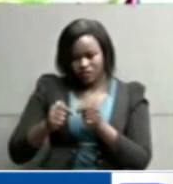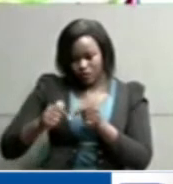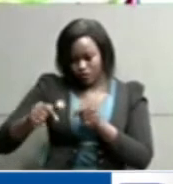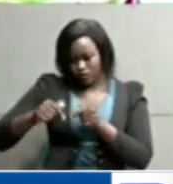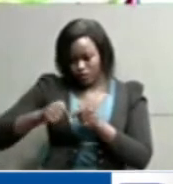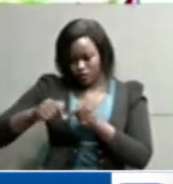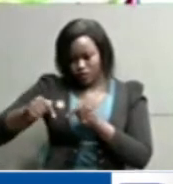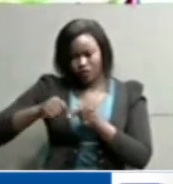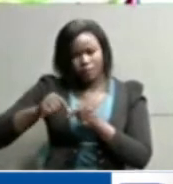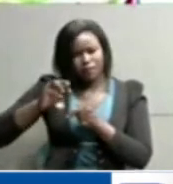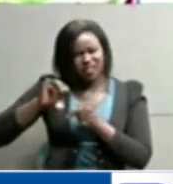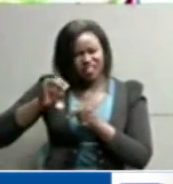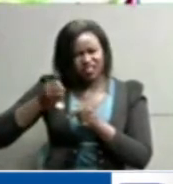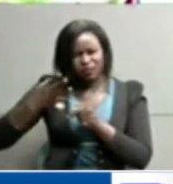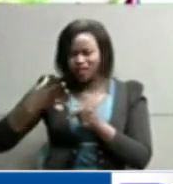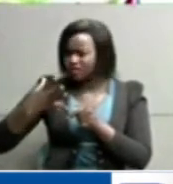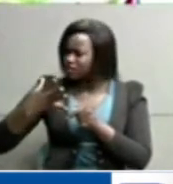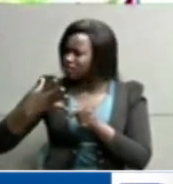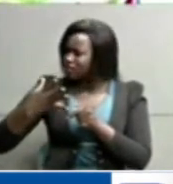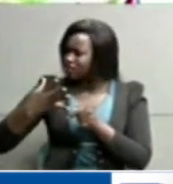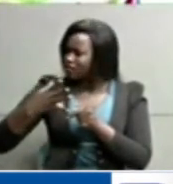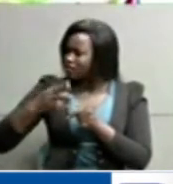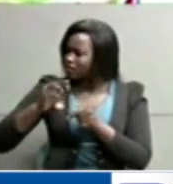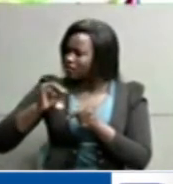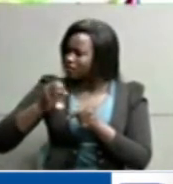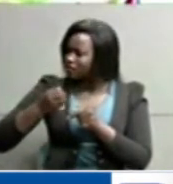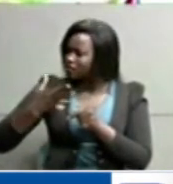how many meters? About